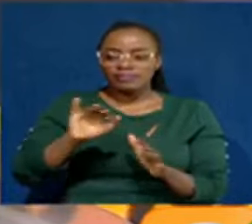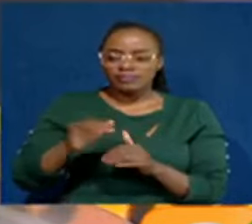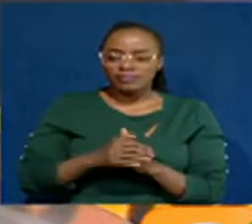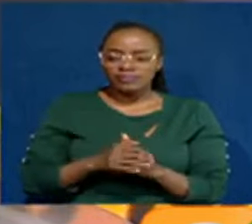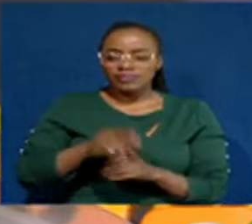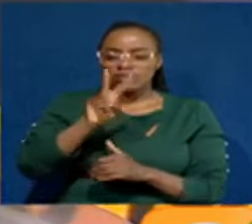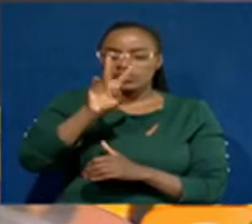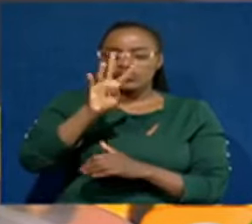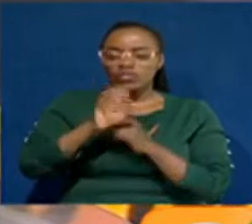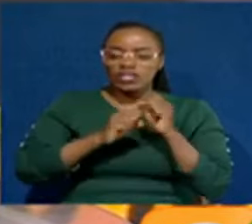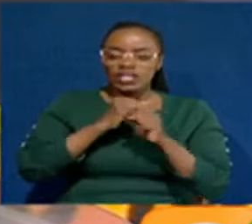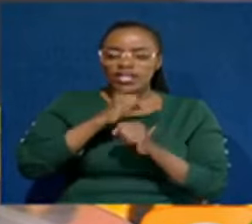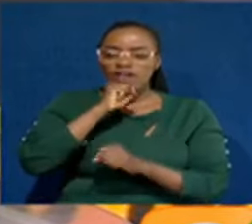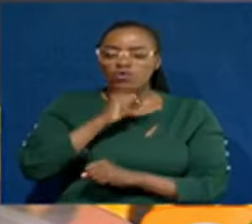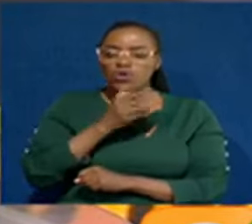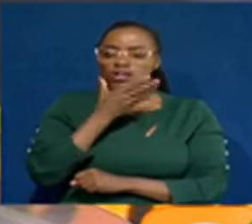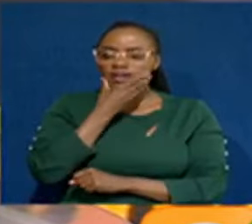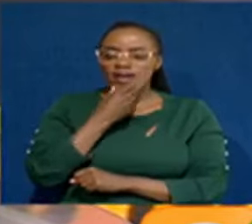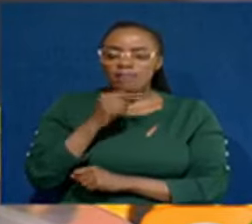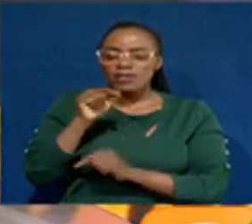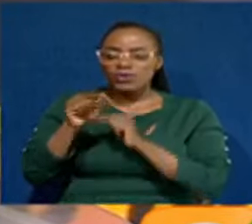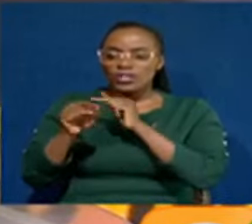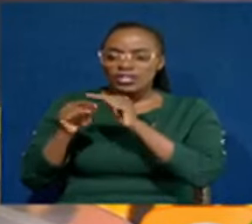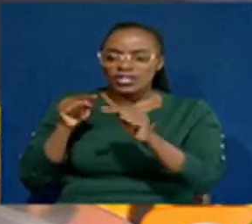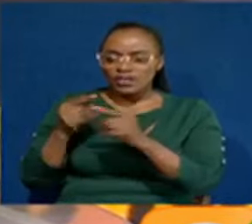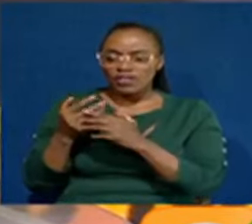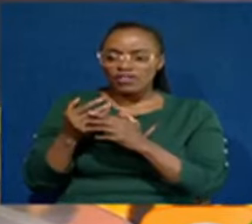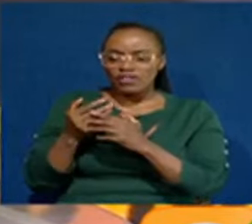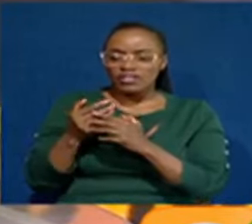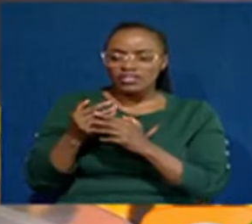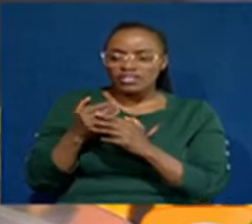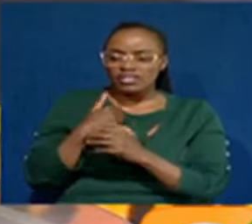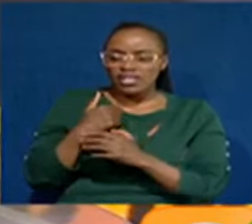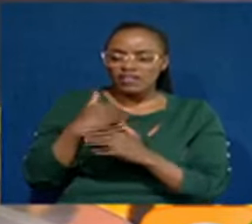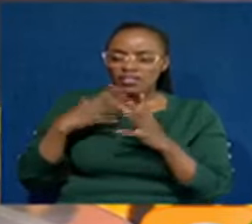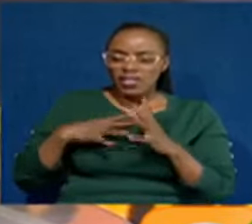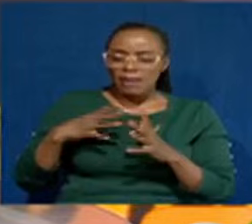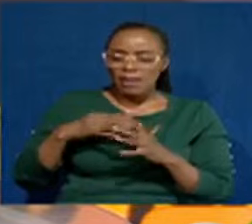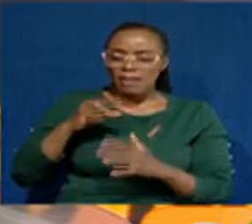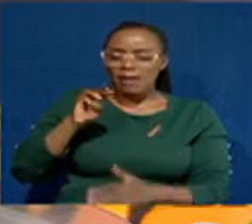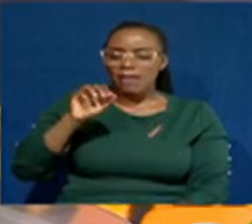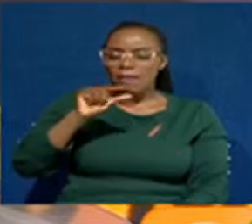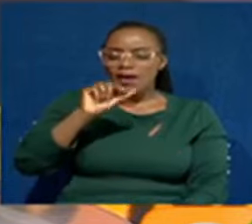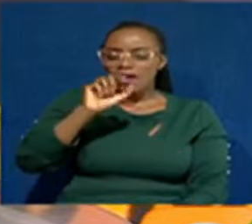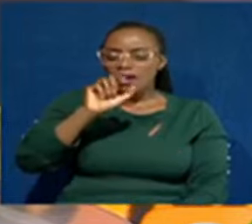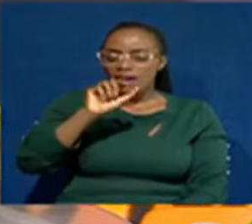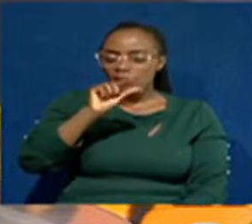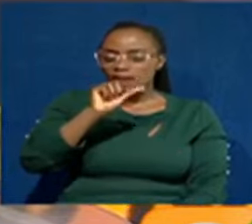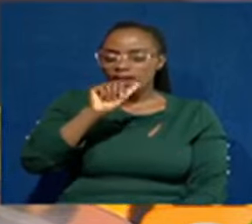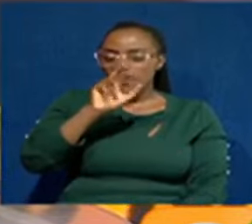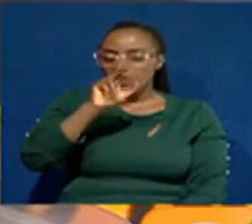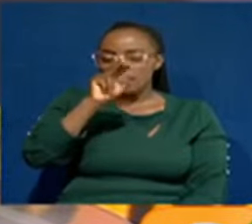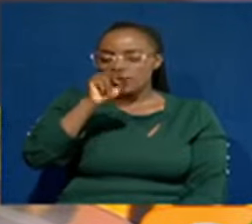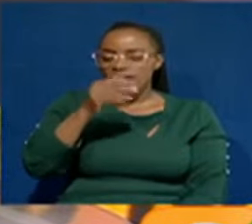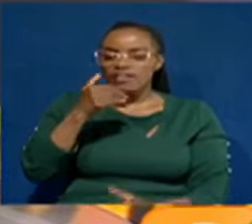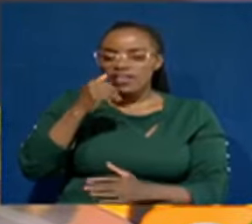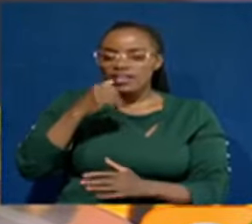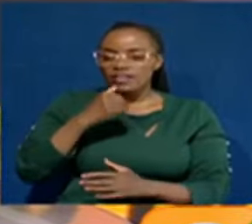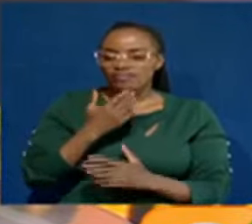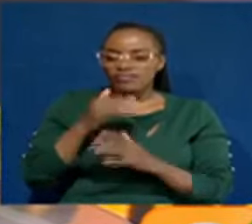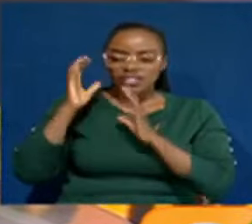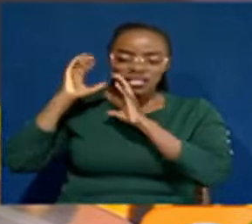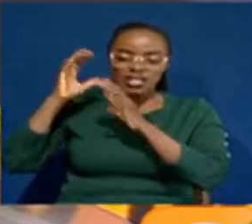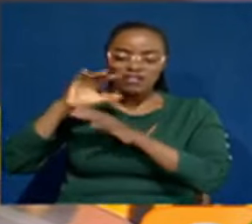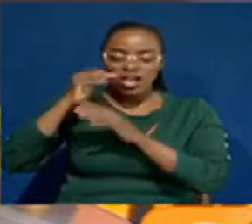A 24-year-old man was today killed by an irate mob in Magarini Kilifi County after he attacked and killed his